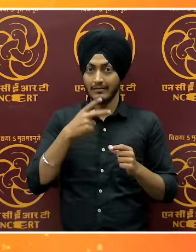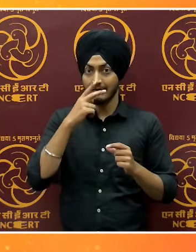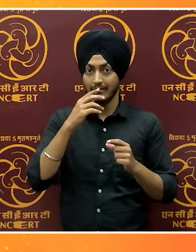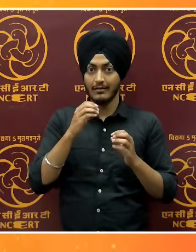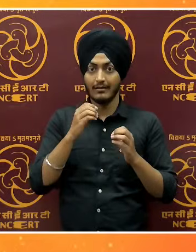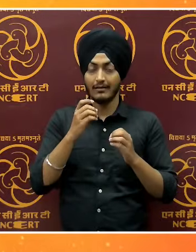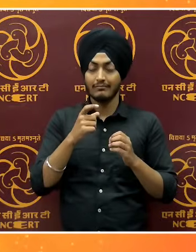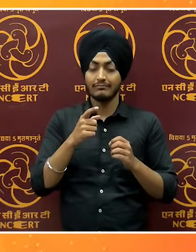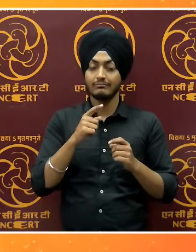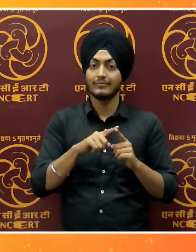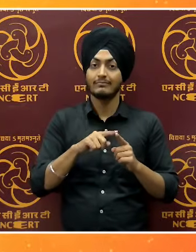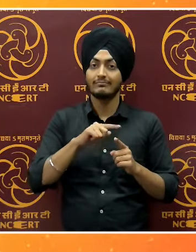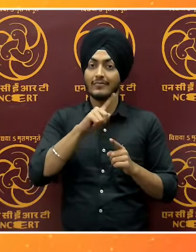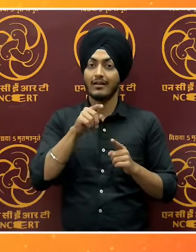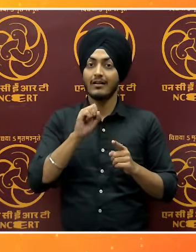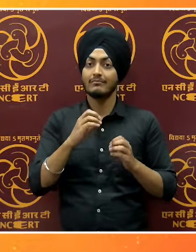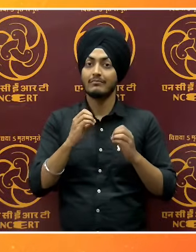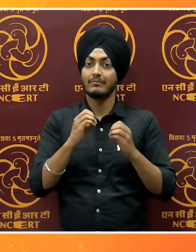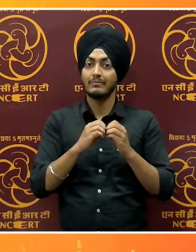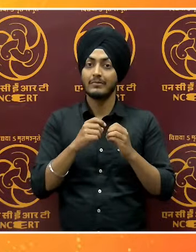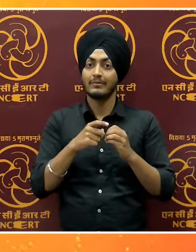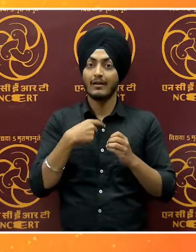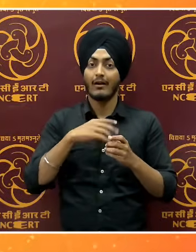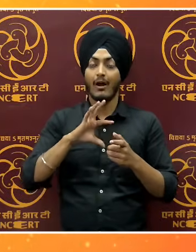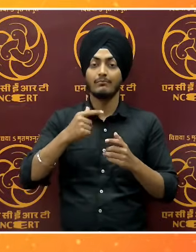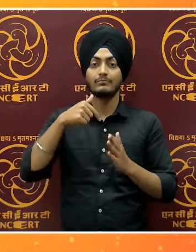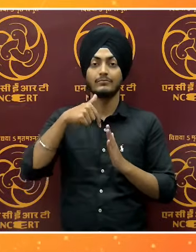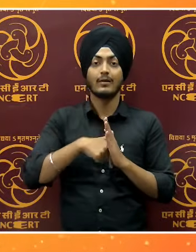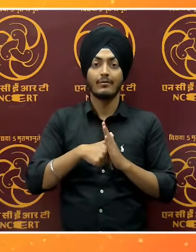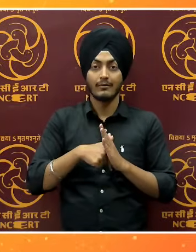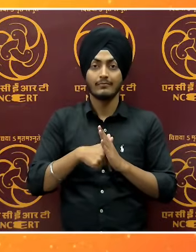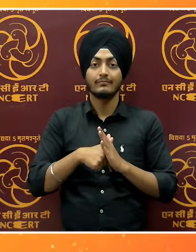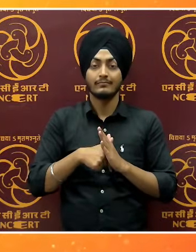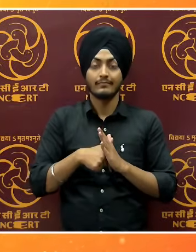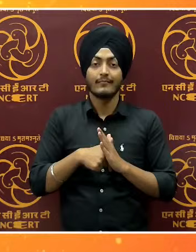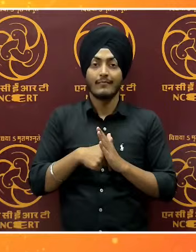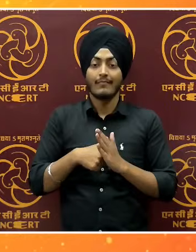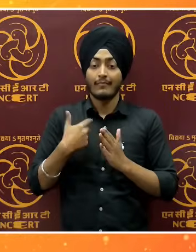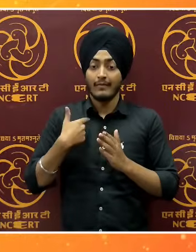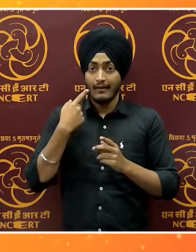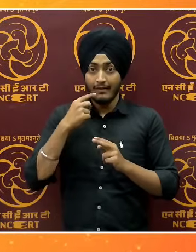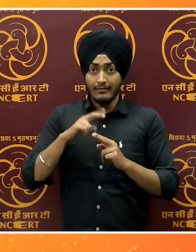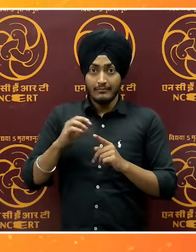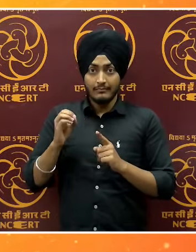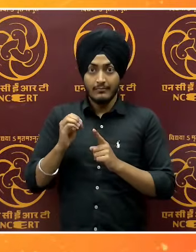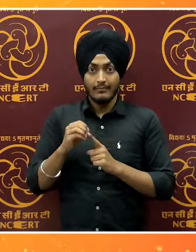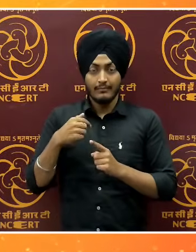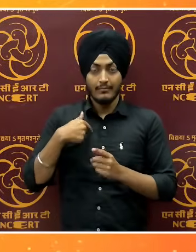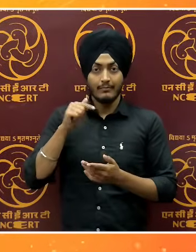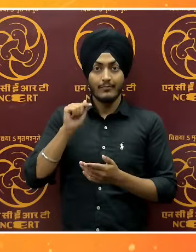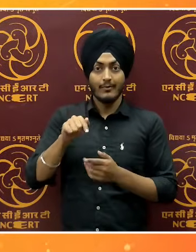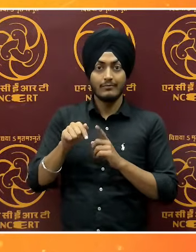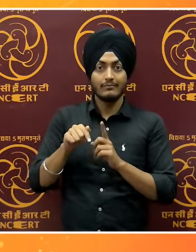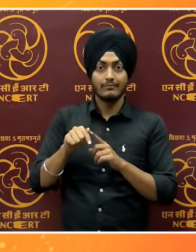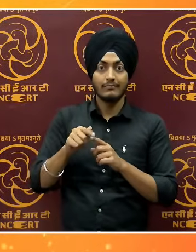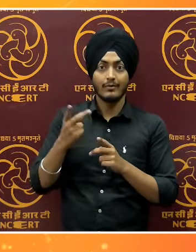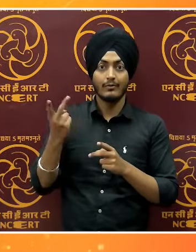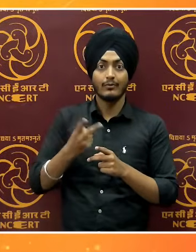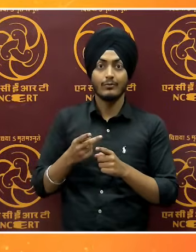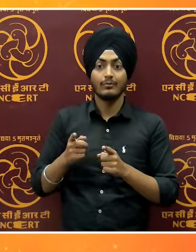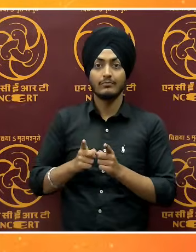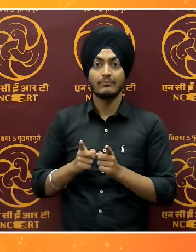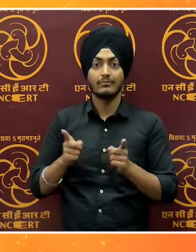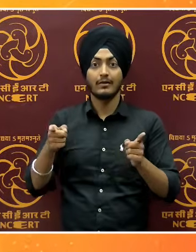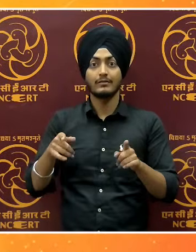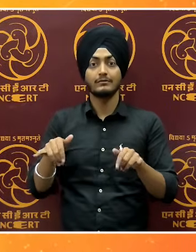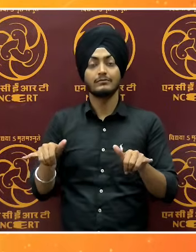at the point P, it goes down. If you look at the point P, you will get two direction for same magnetic